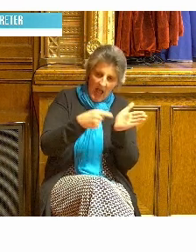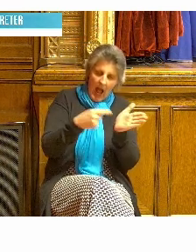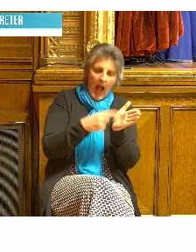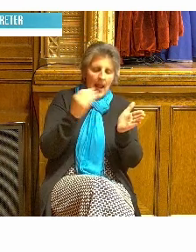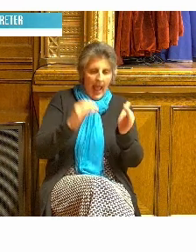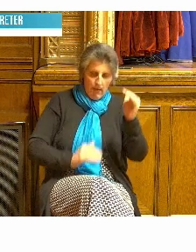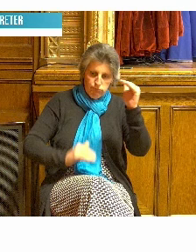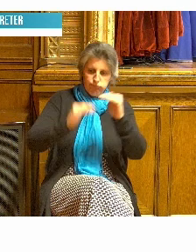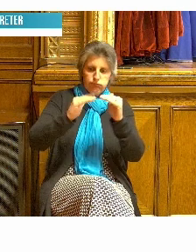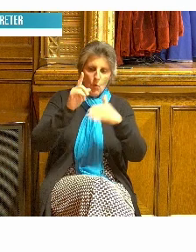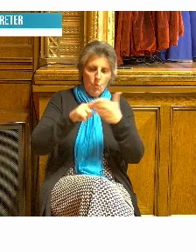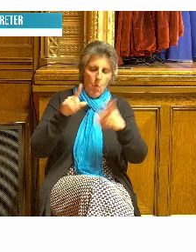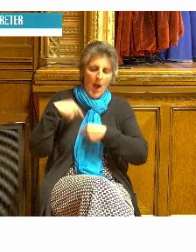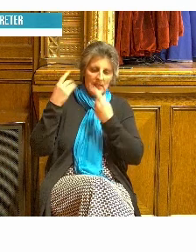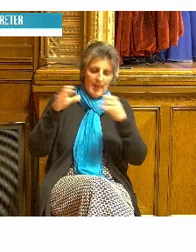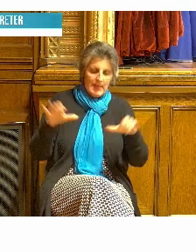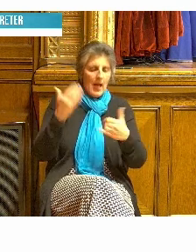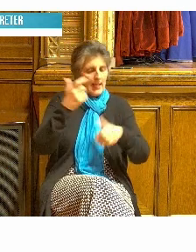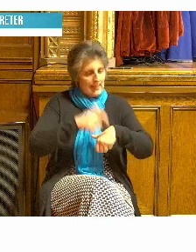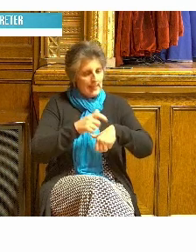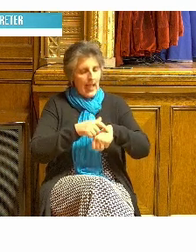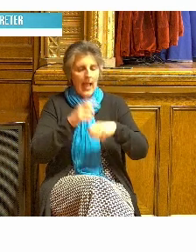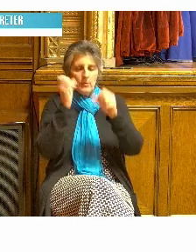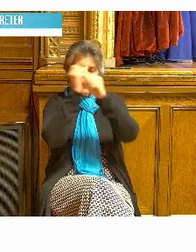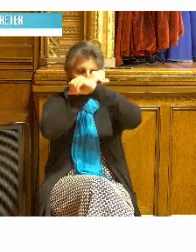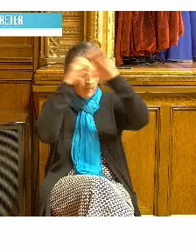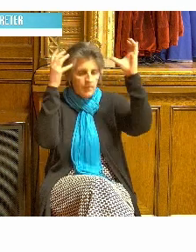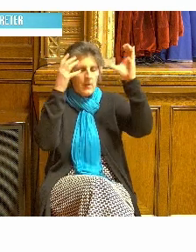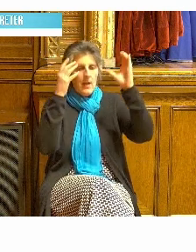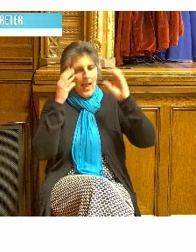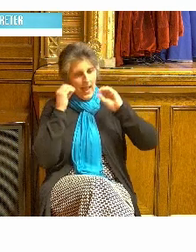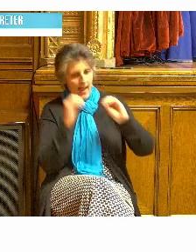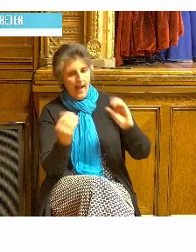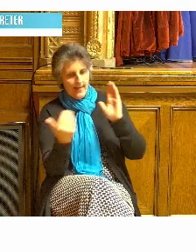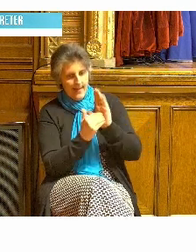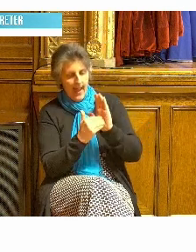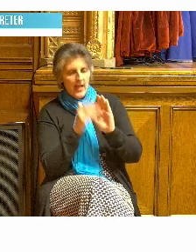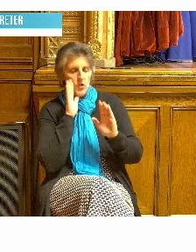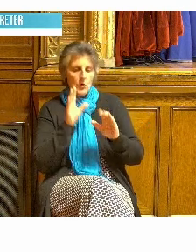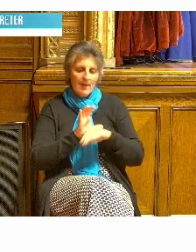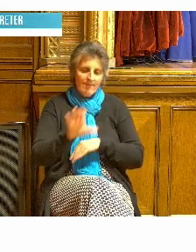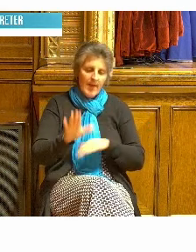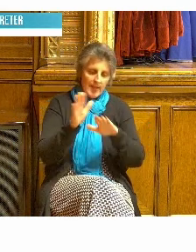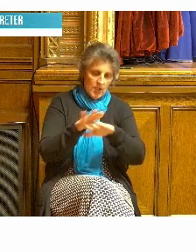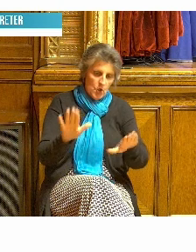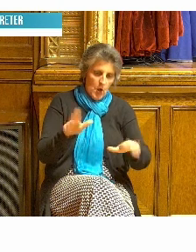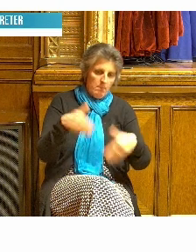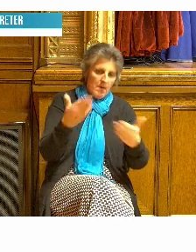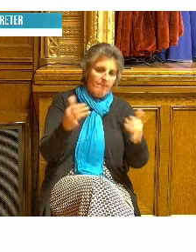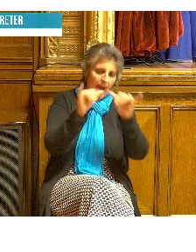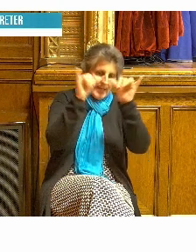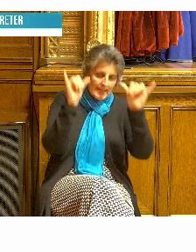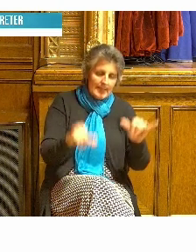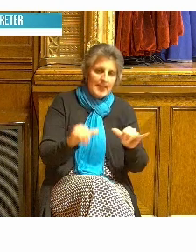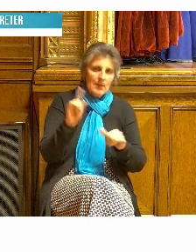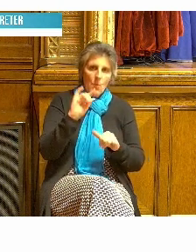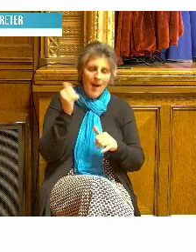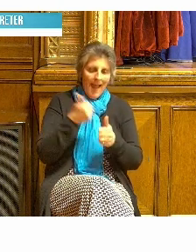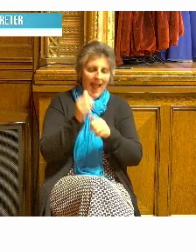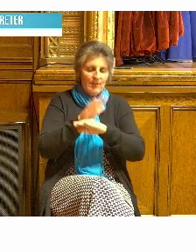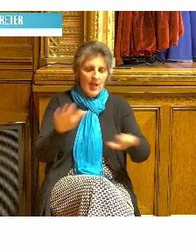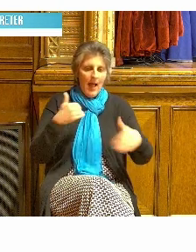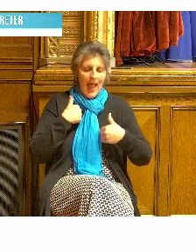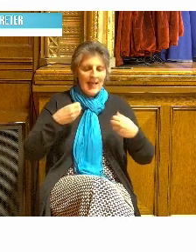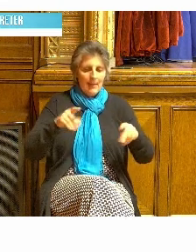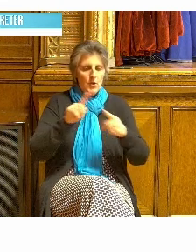that has been done. It's time to reimage education, to invest in our children, and to create a system where every child has